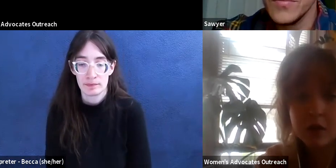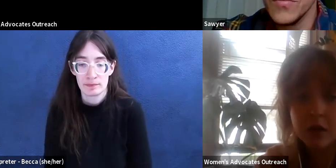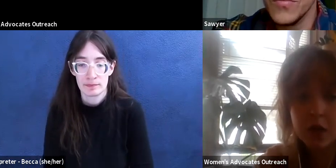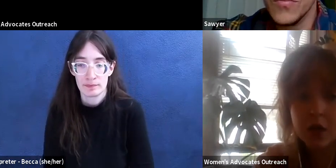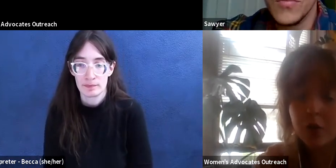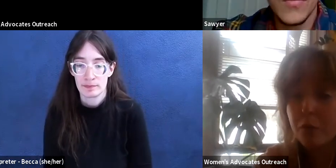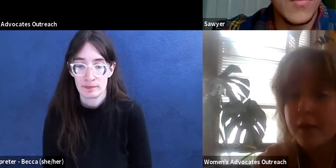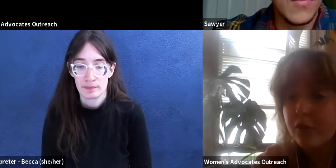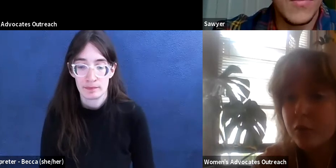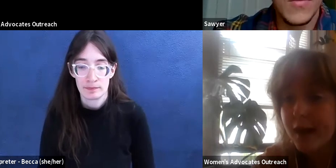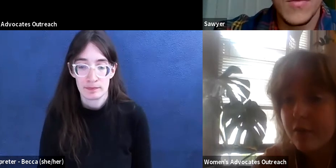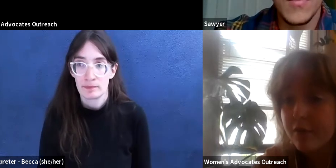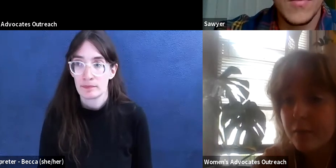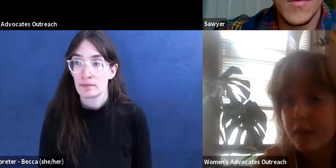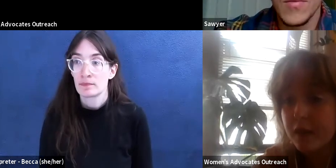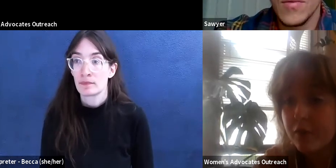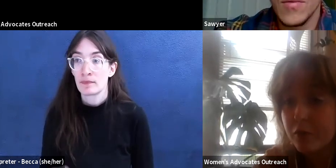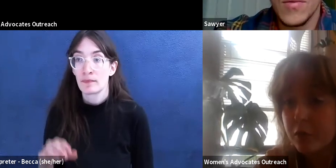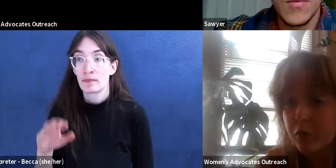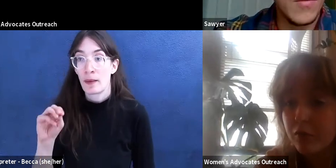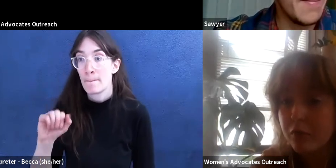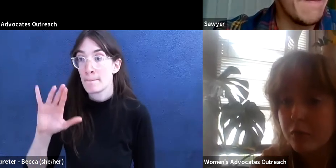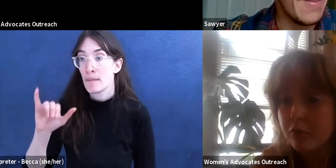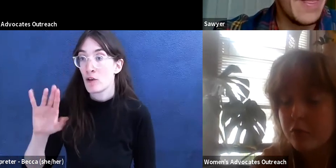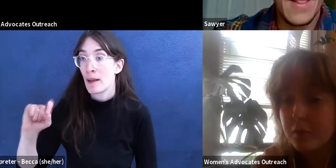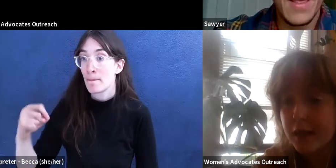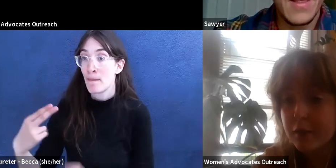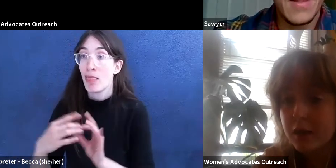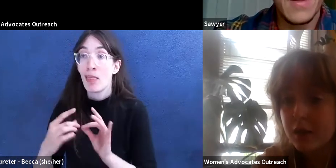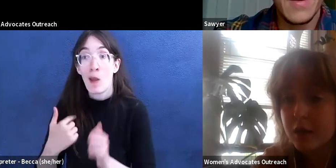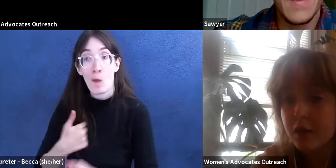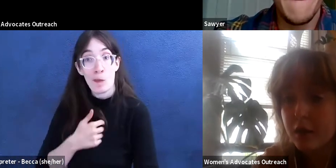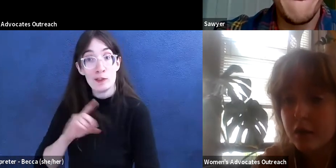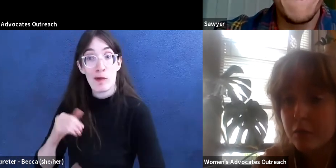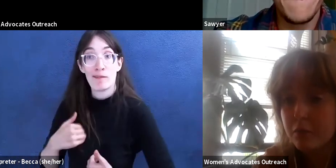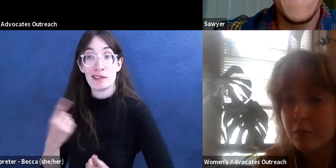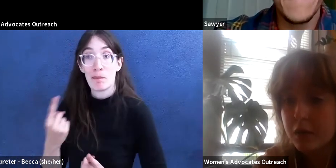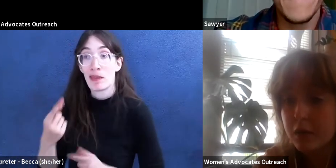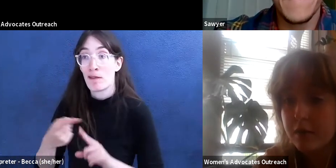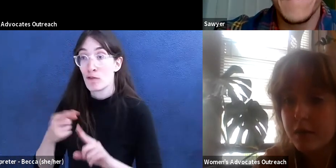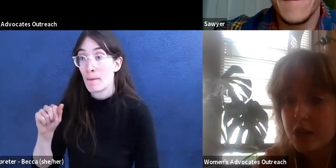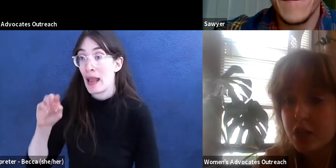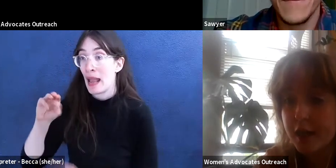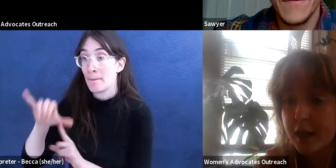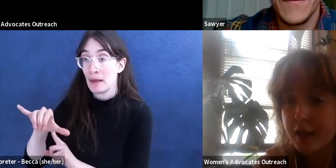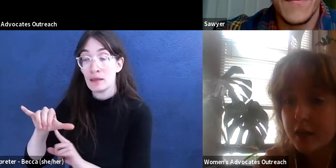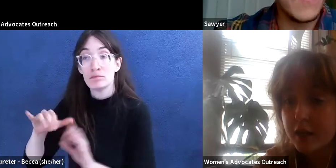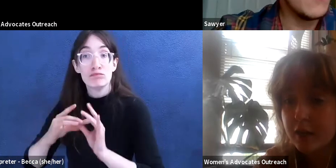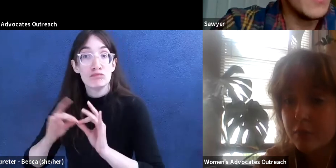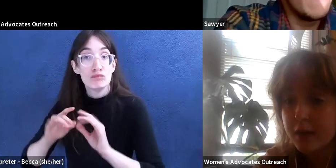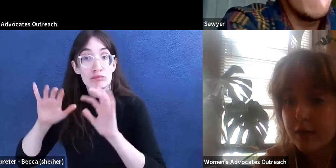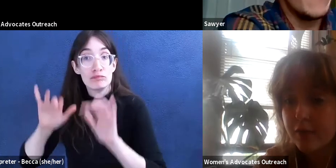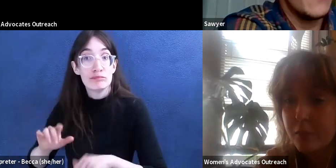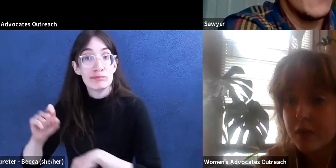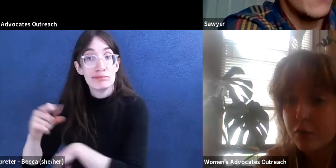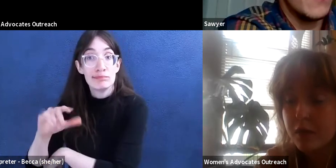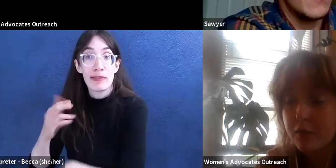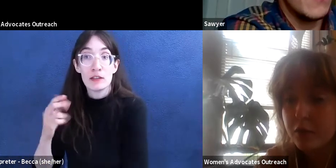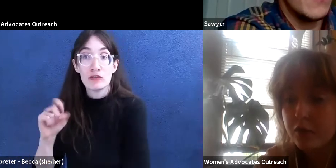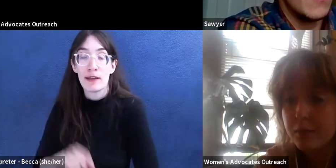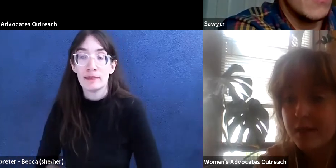and reinforce that we don't keep secrets. We can have